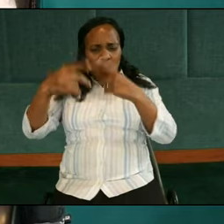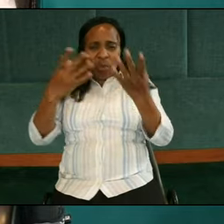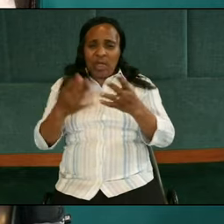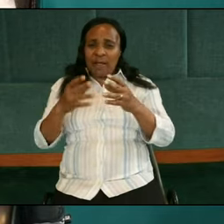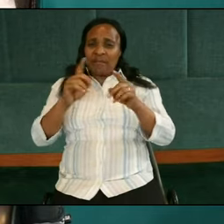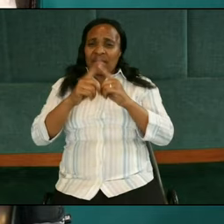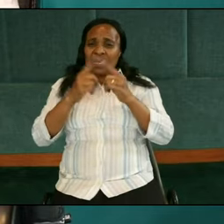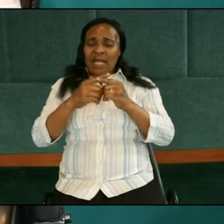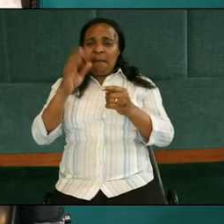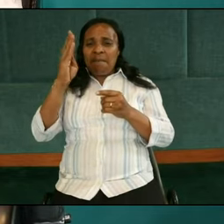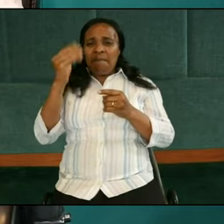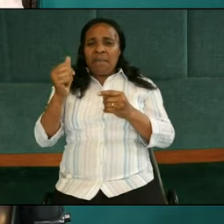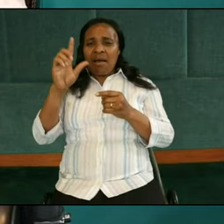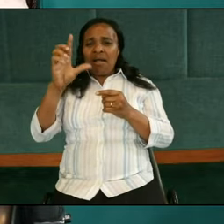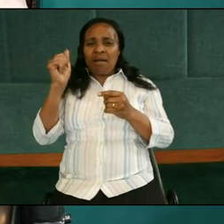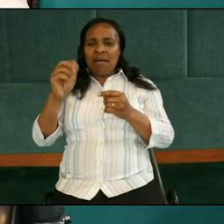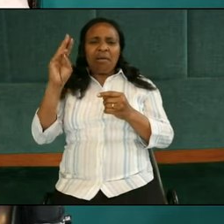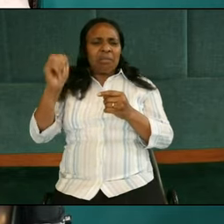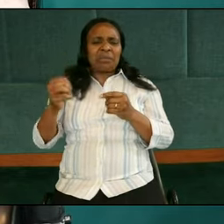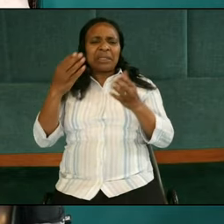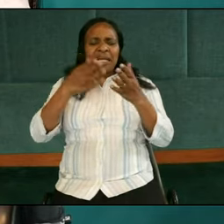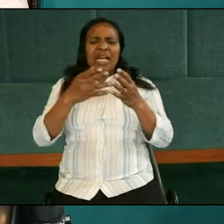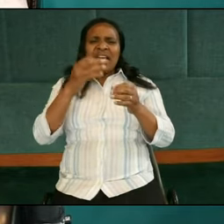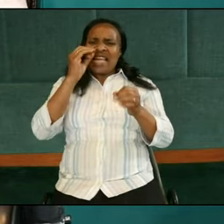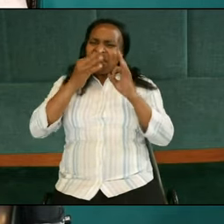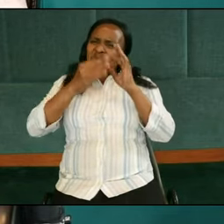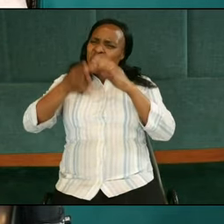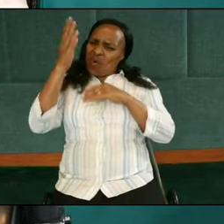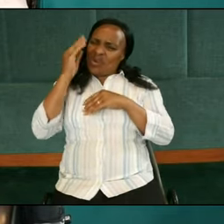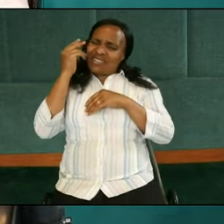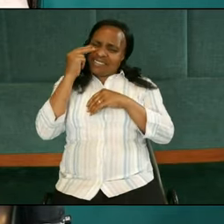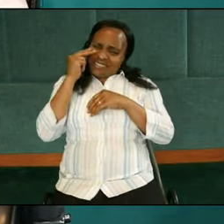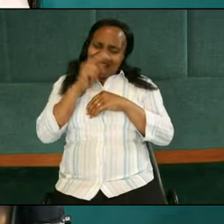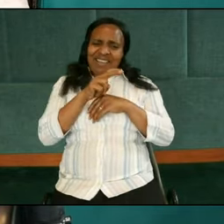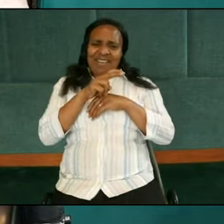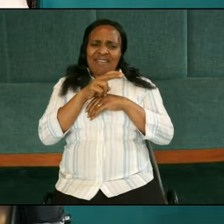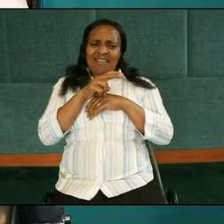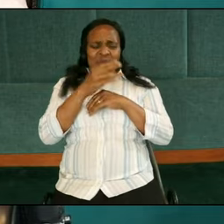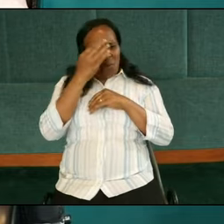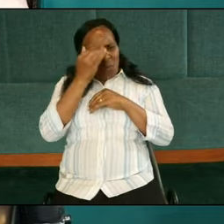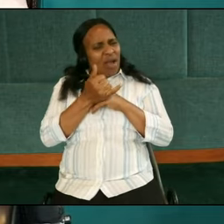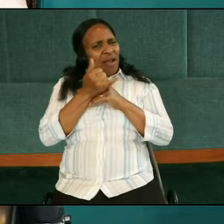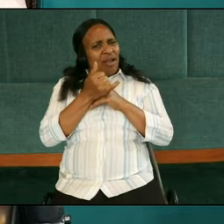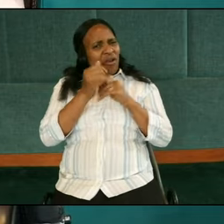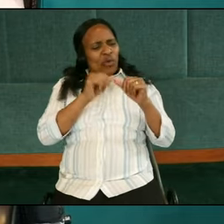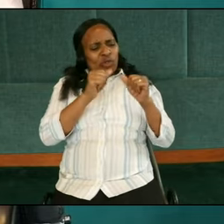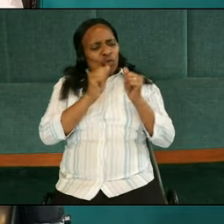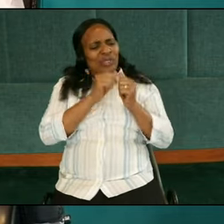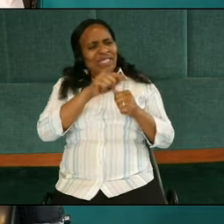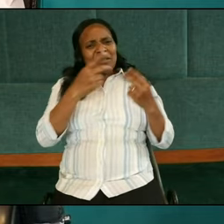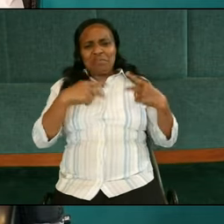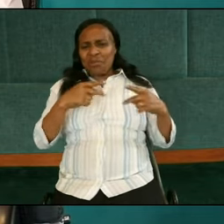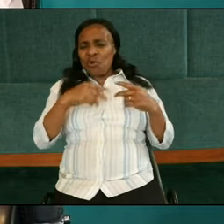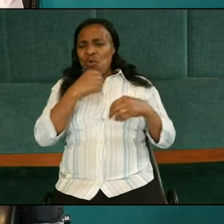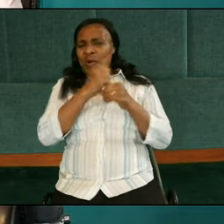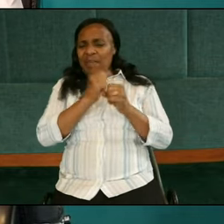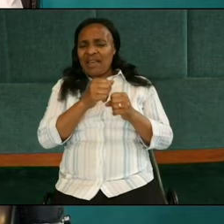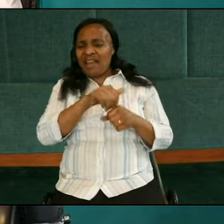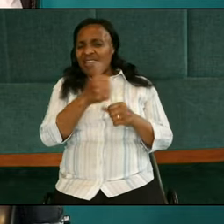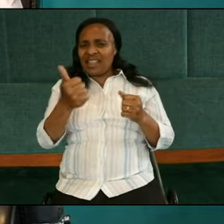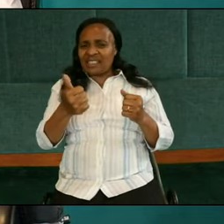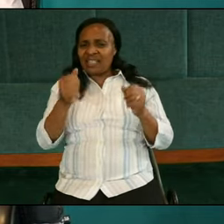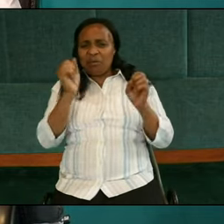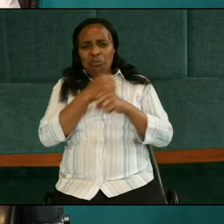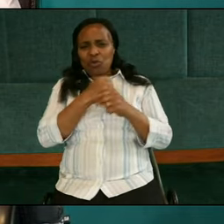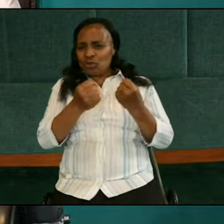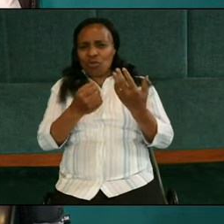right? I mean, if you were God, you'd just get... Why continue with this guy and can still make others and it won't cost